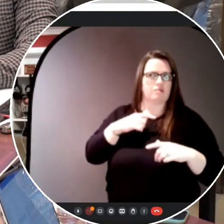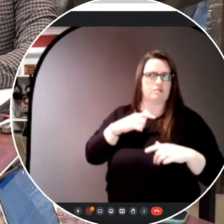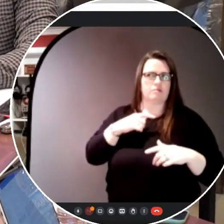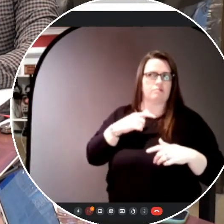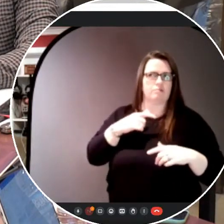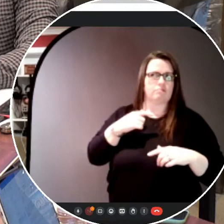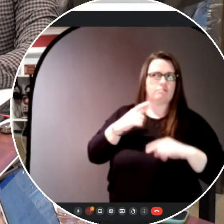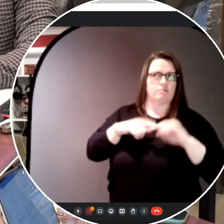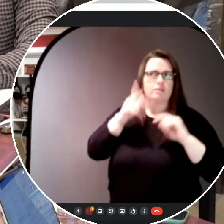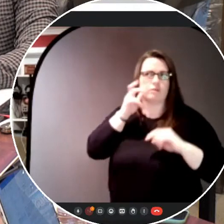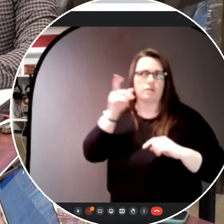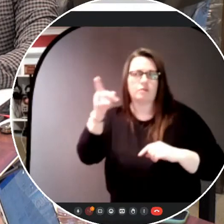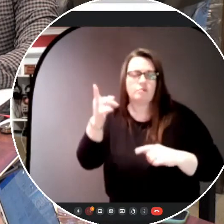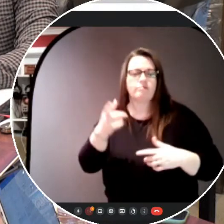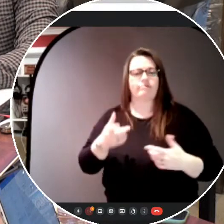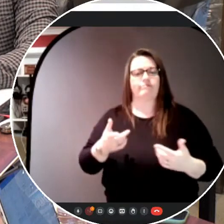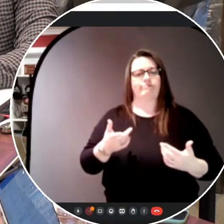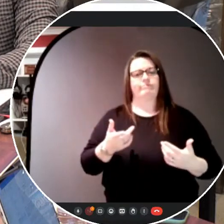They say technology is our friend.